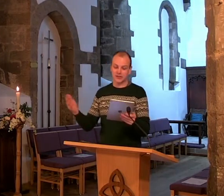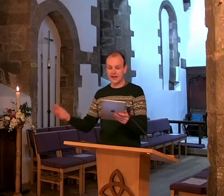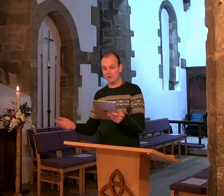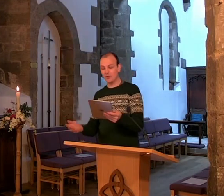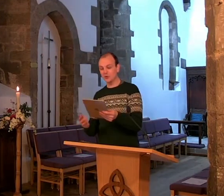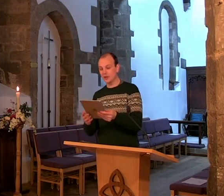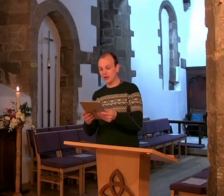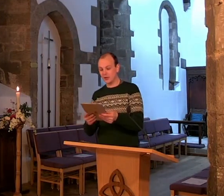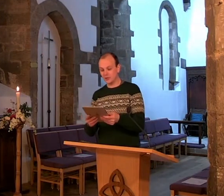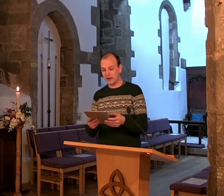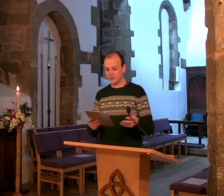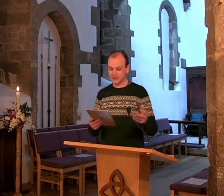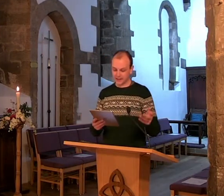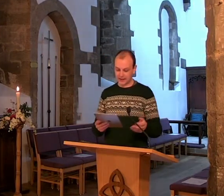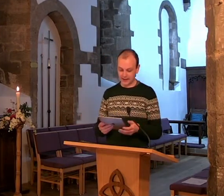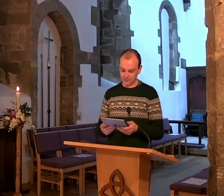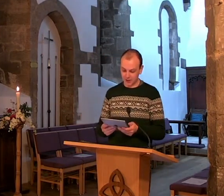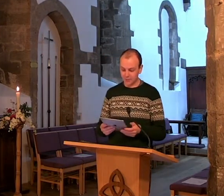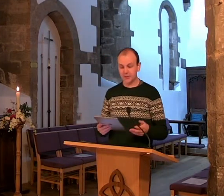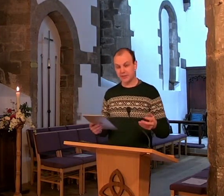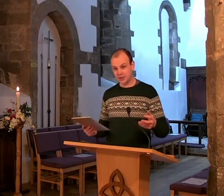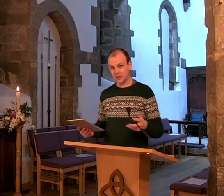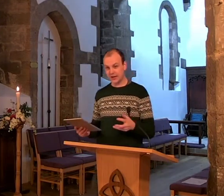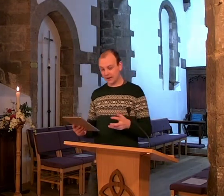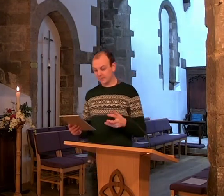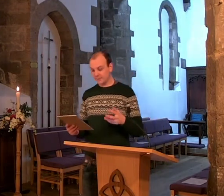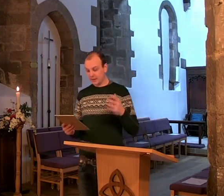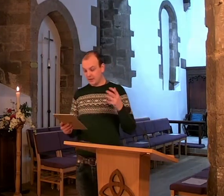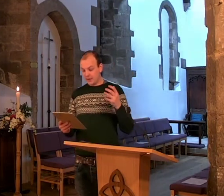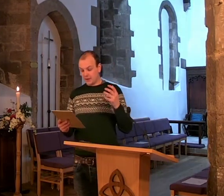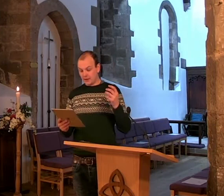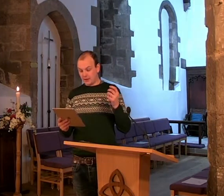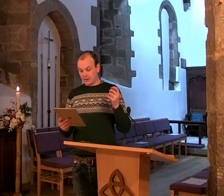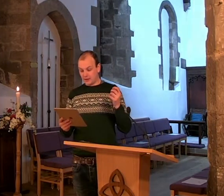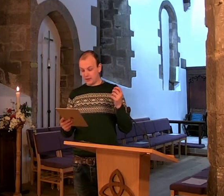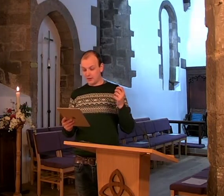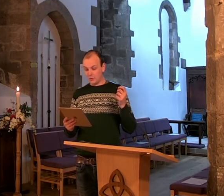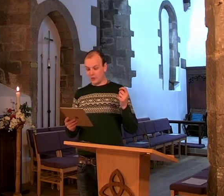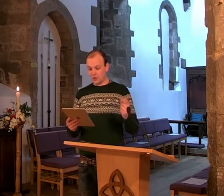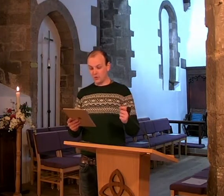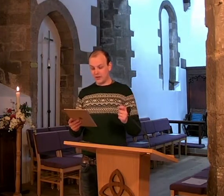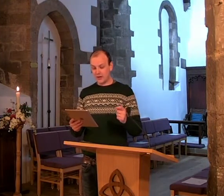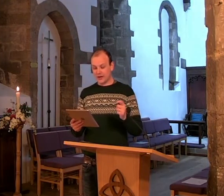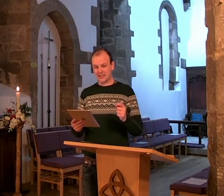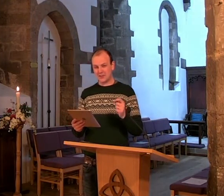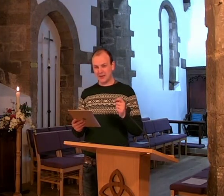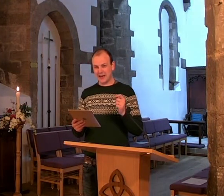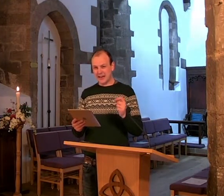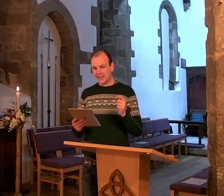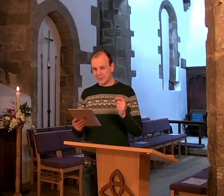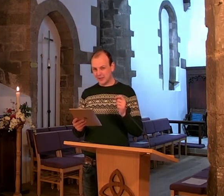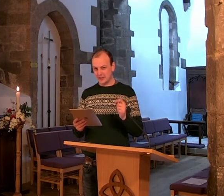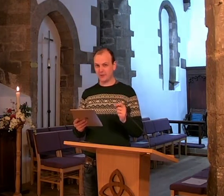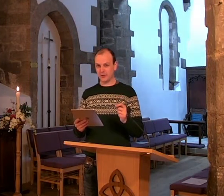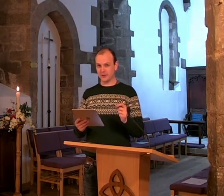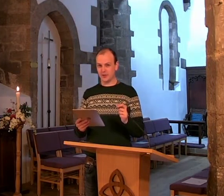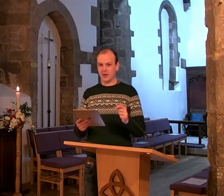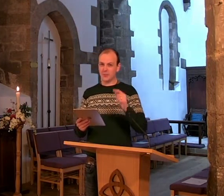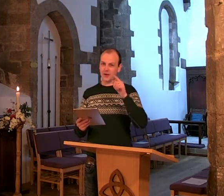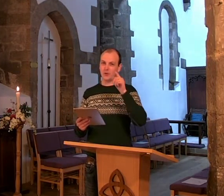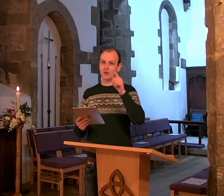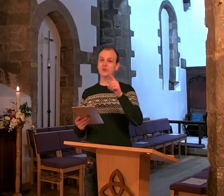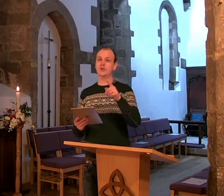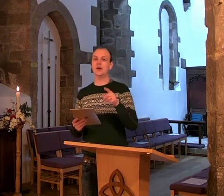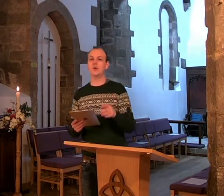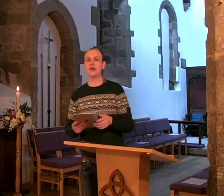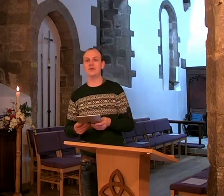with carols and crafts and games. But this year, we all know has to be a little bit different. But I